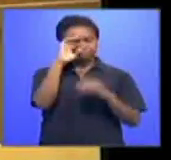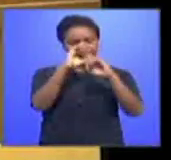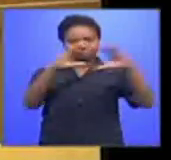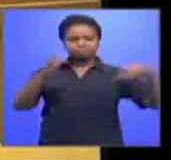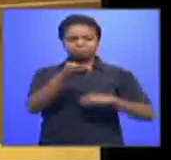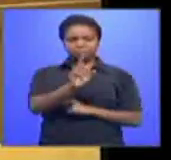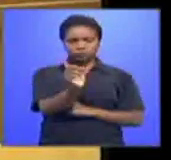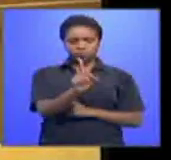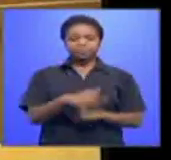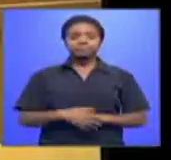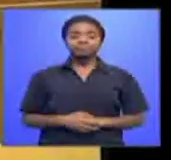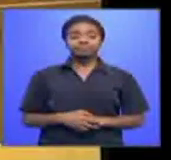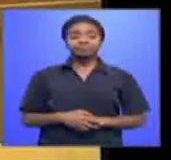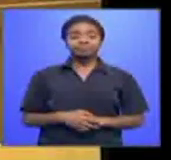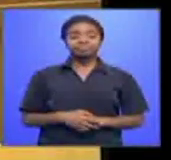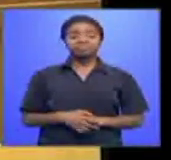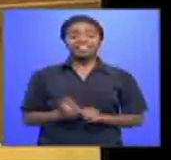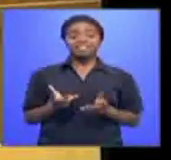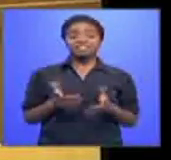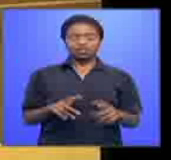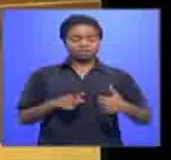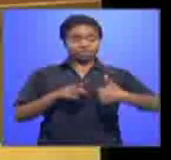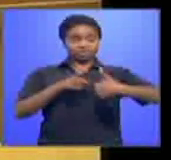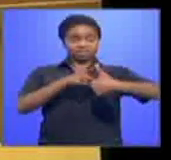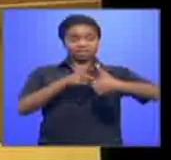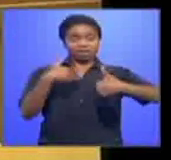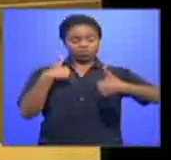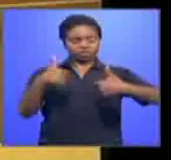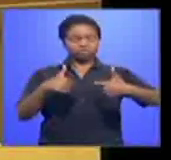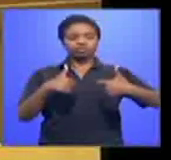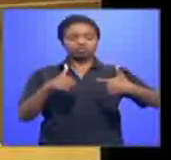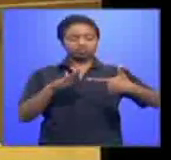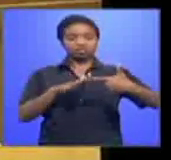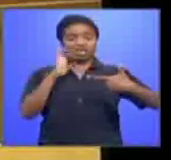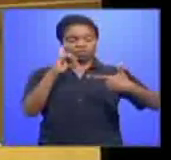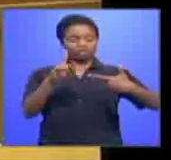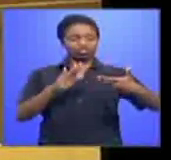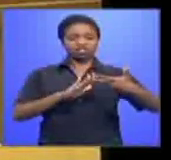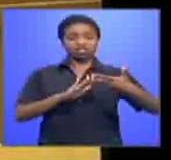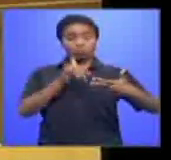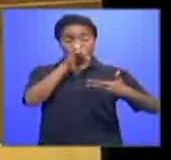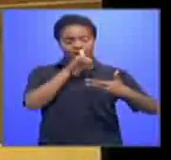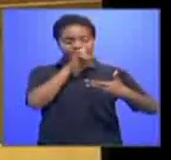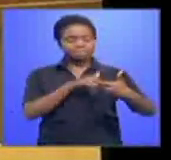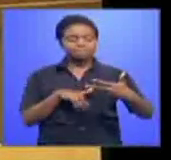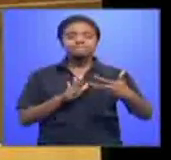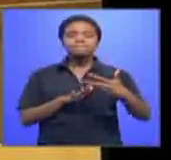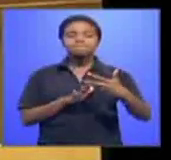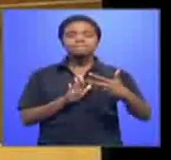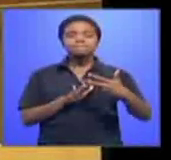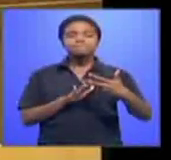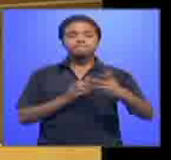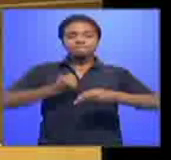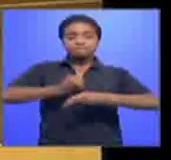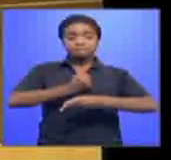I'll look at the 5 priorities: education, health, the fight against crime,